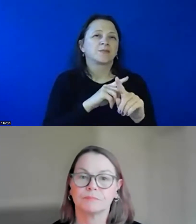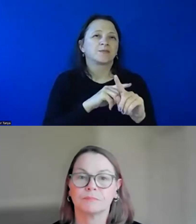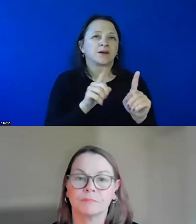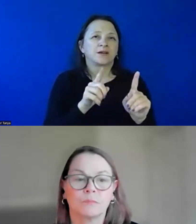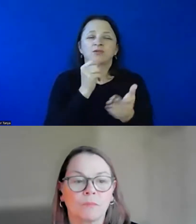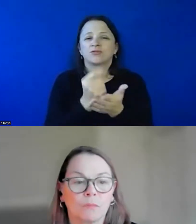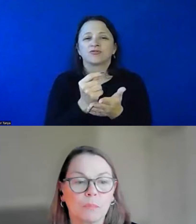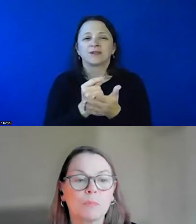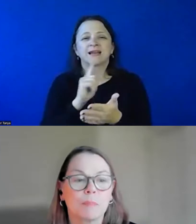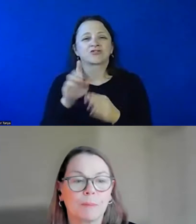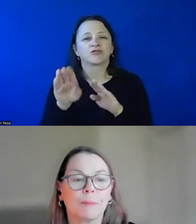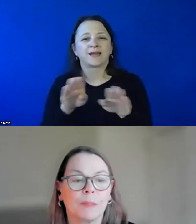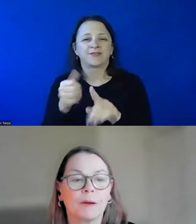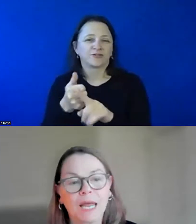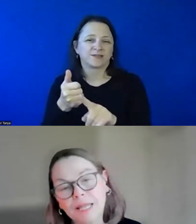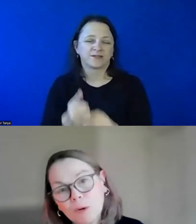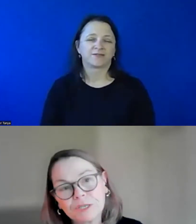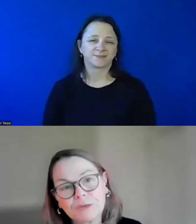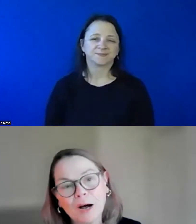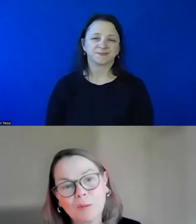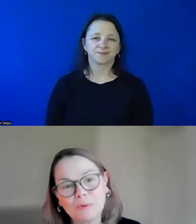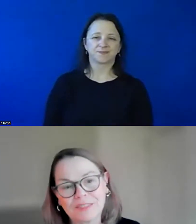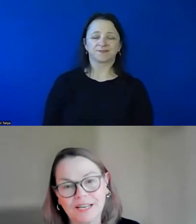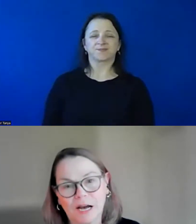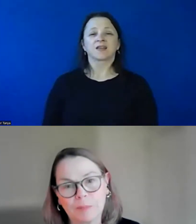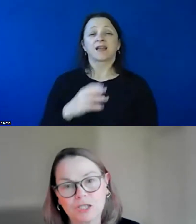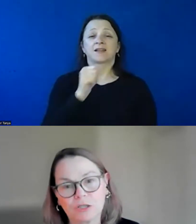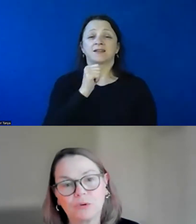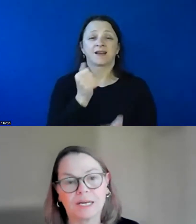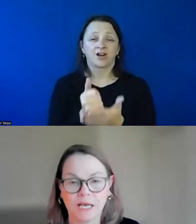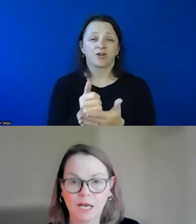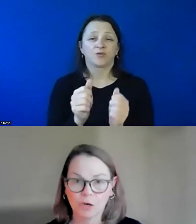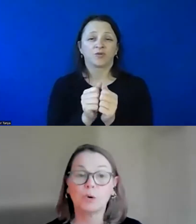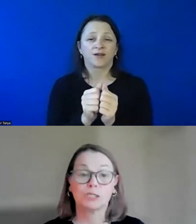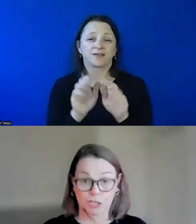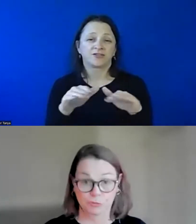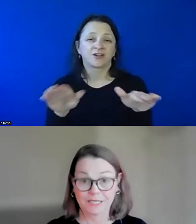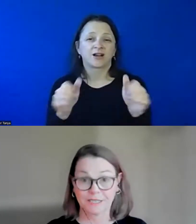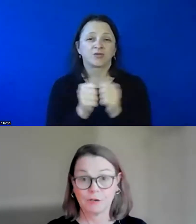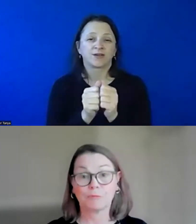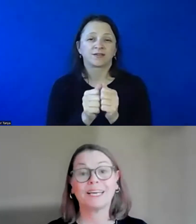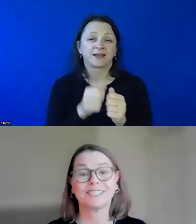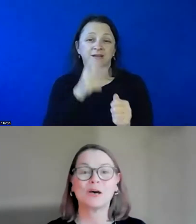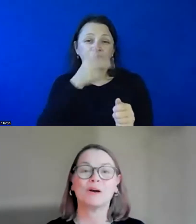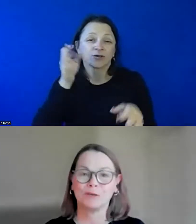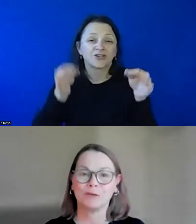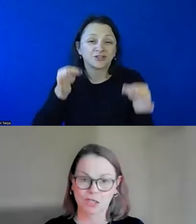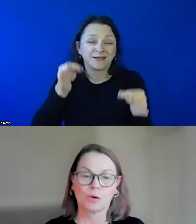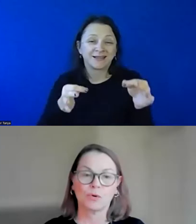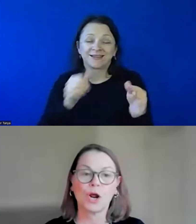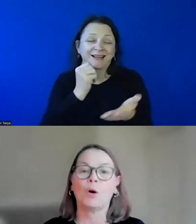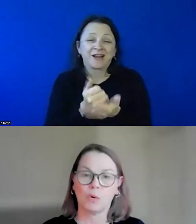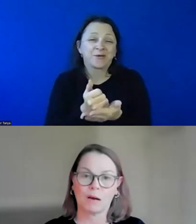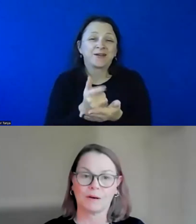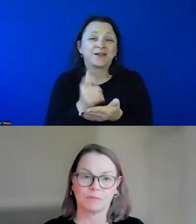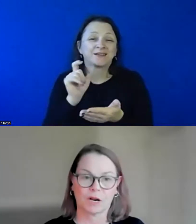the behavior in and of itself. And they wouldn't help with a child who has poor judgment. Right. So if you just